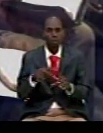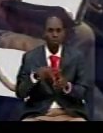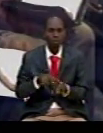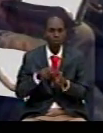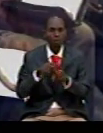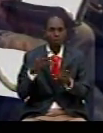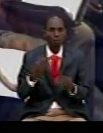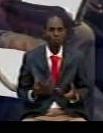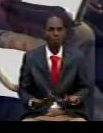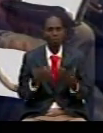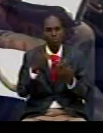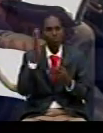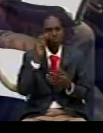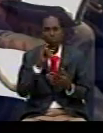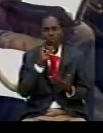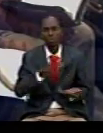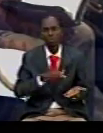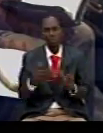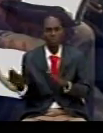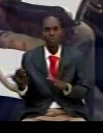die untimely death.